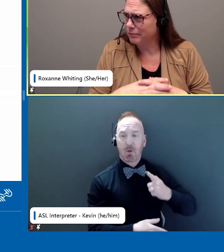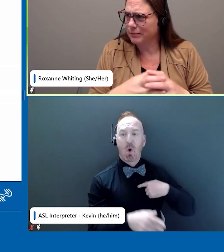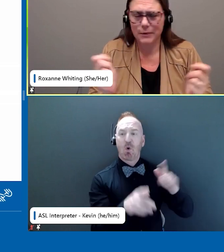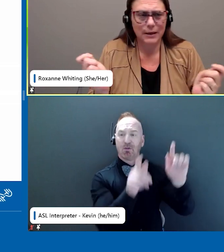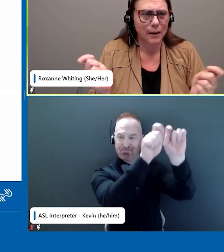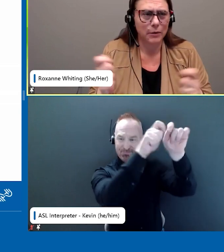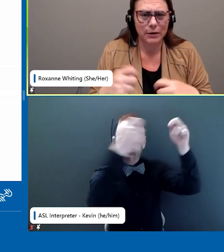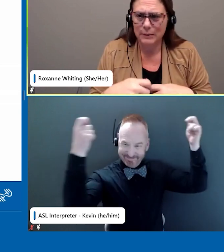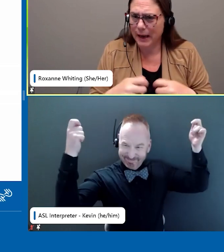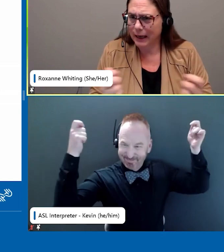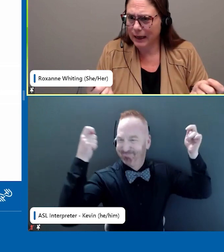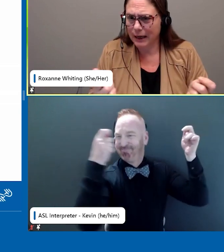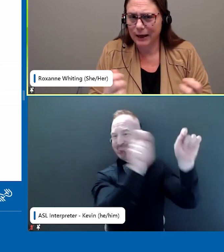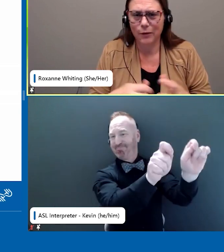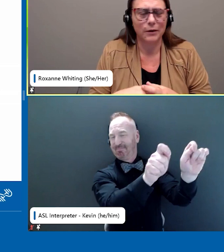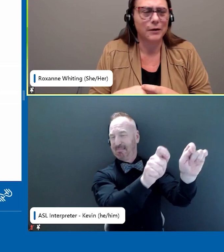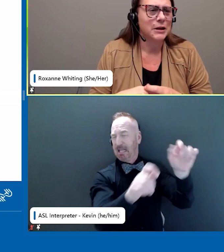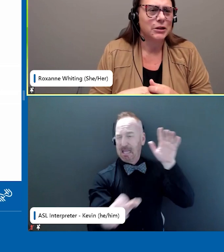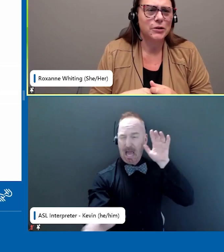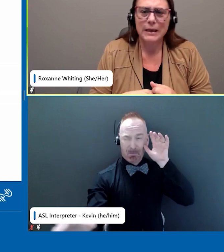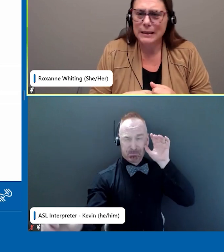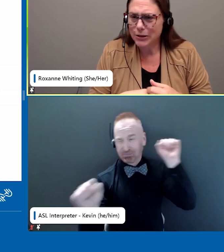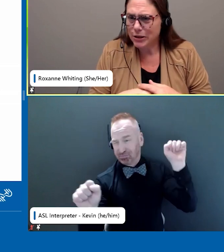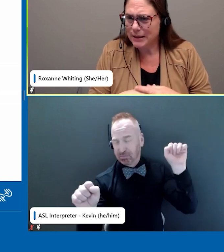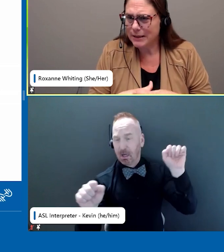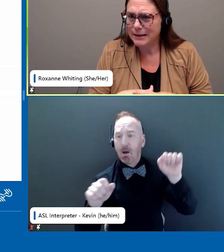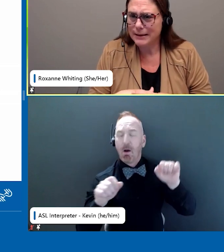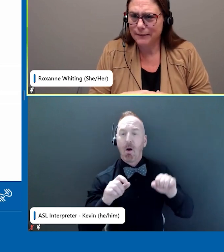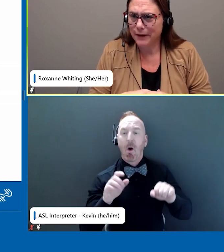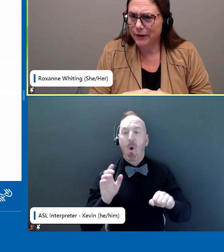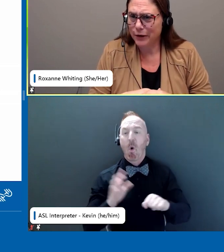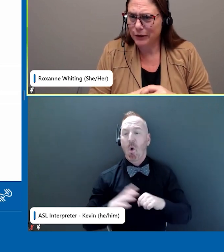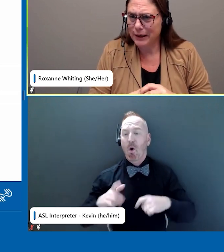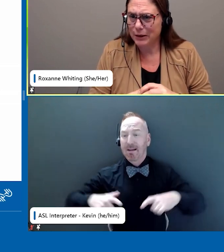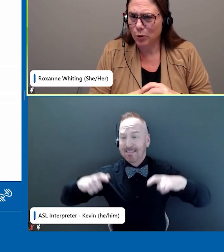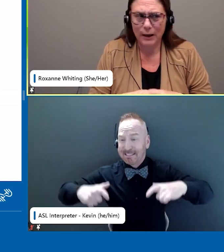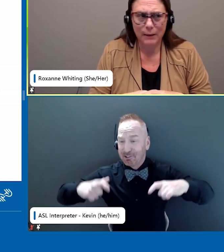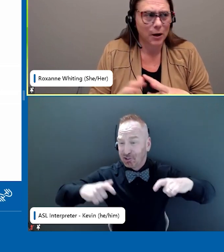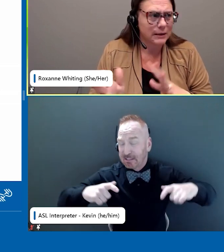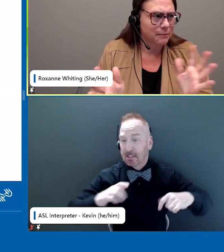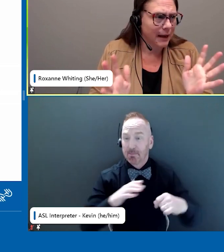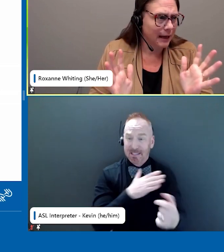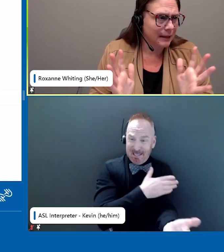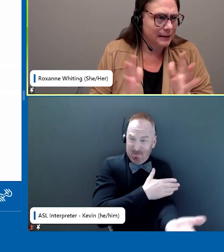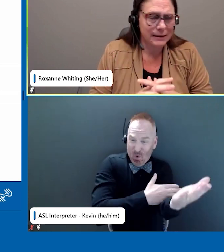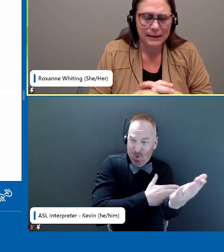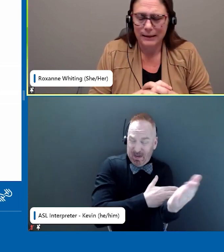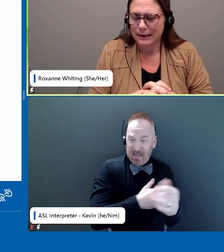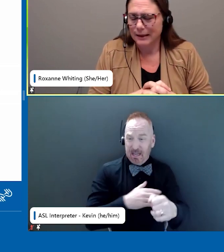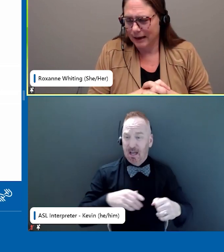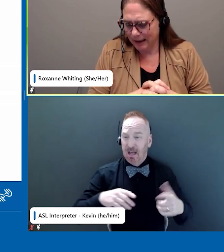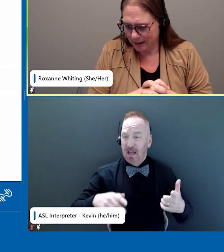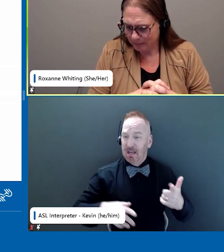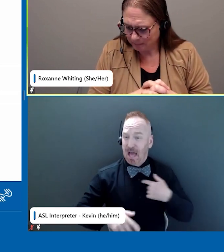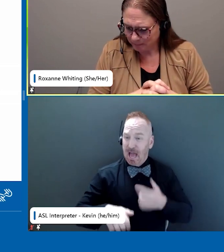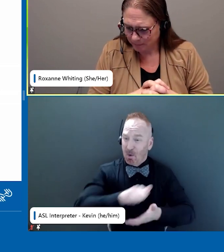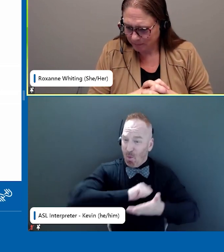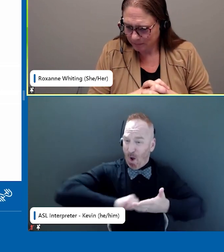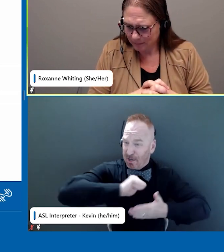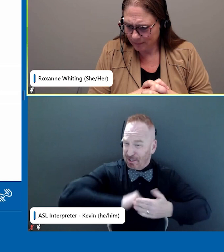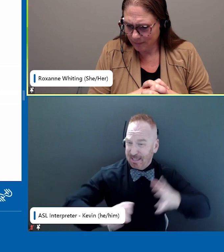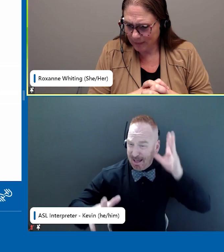So cupboards banging or doing dishes very early in the morning, pots and pans. Um,